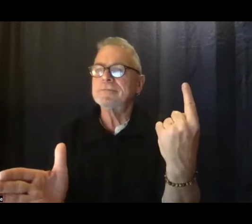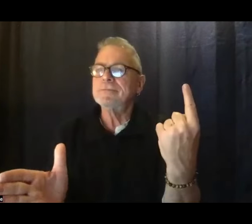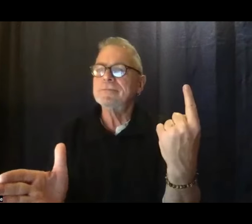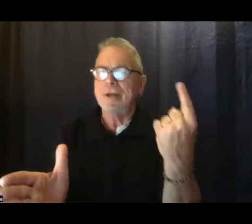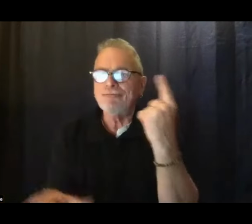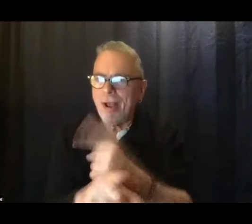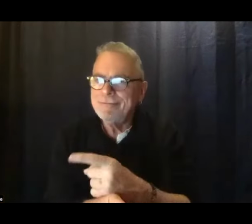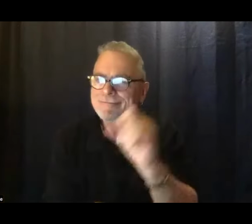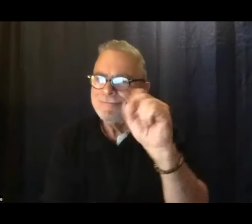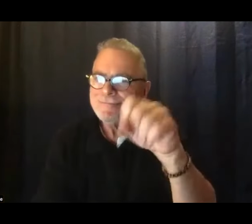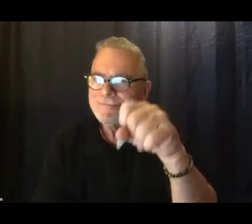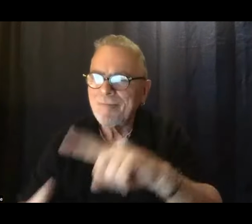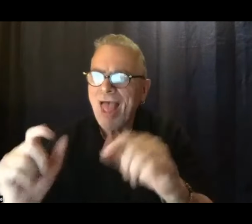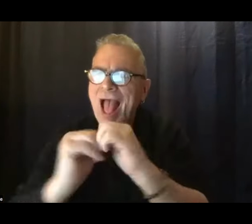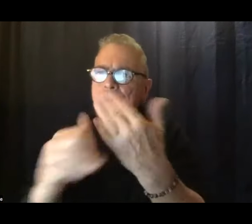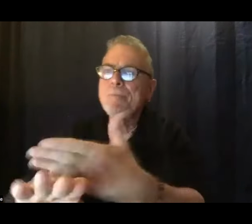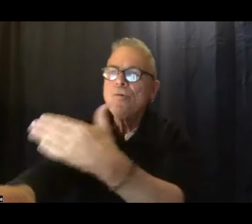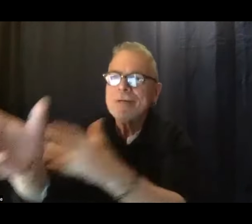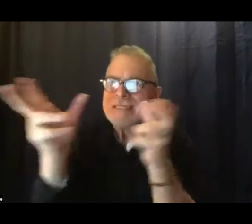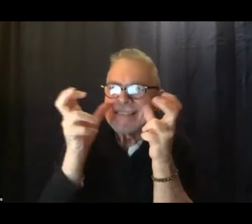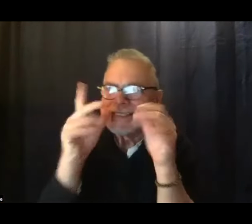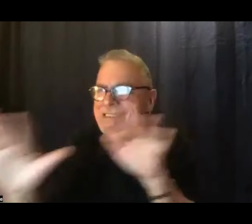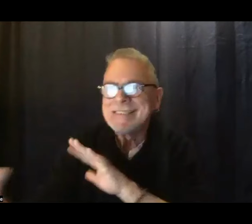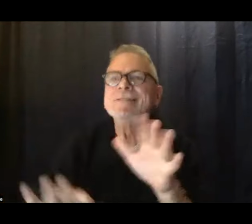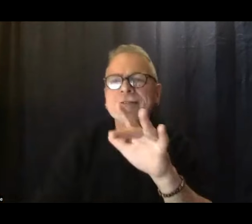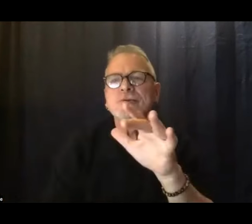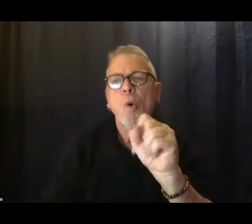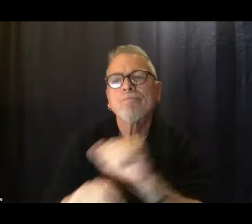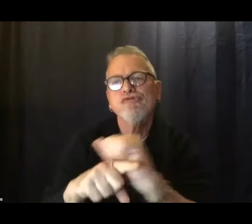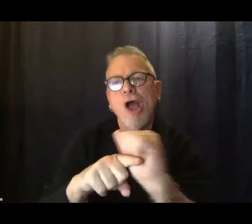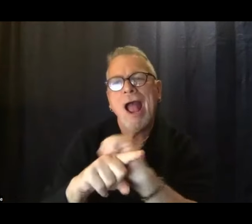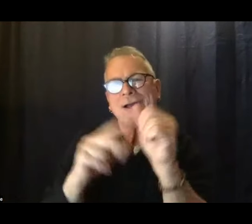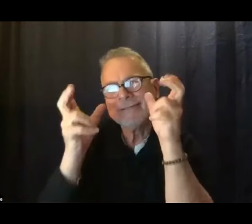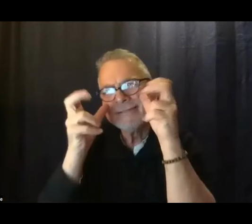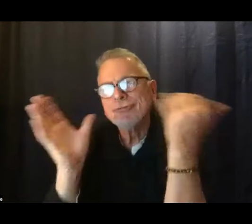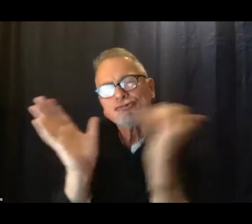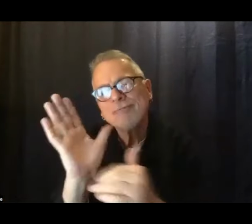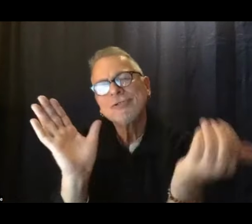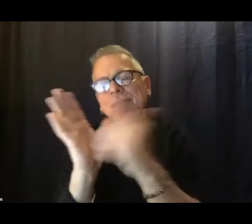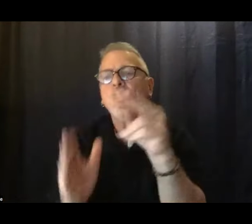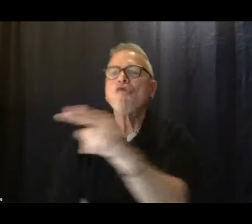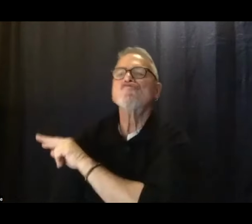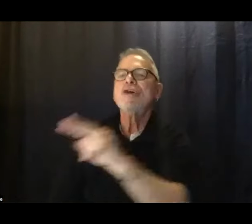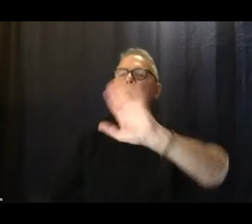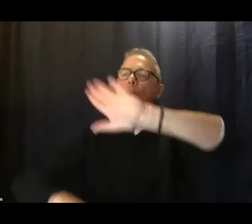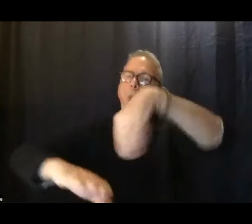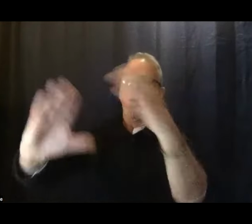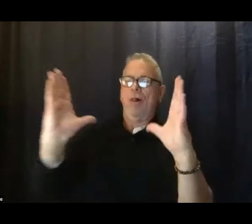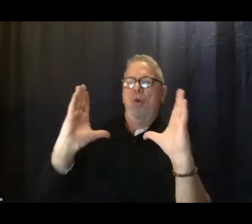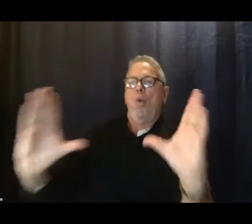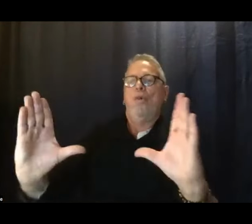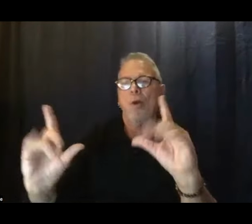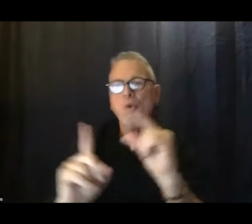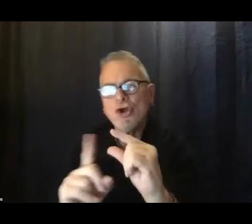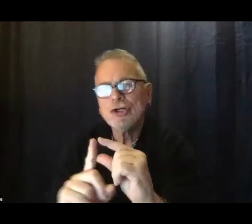background. You can read through it. But fingerspelling is just once. Yeah. But how do you improve your receptive is you really have